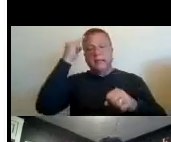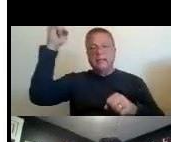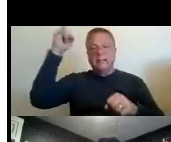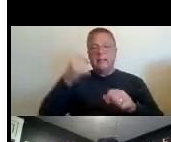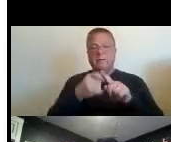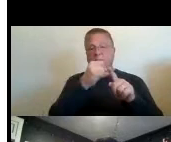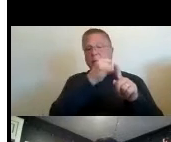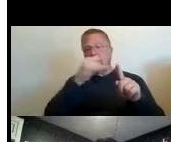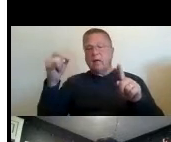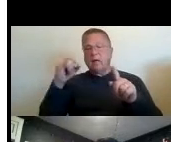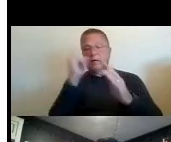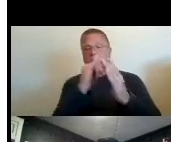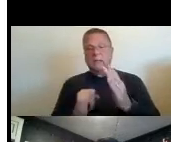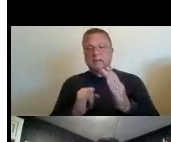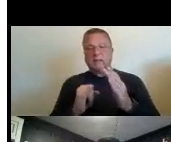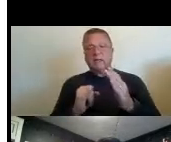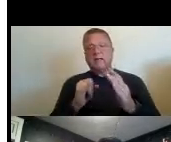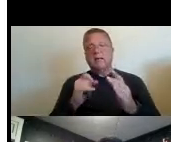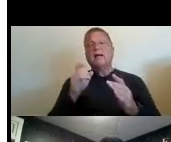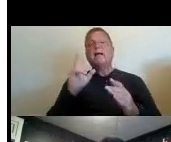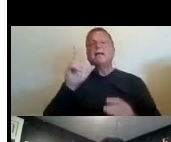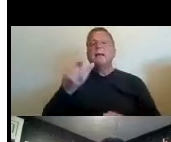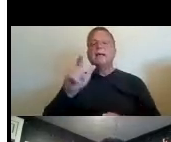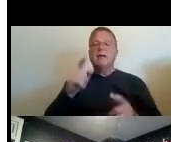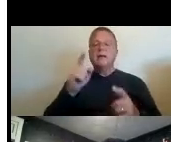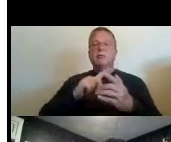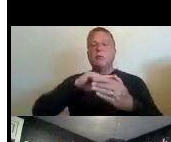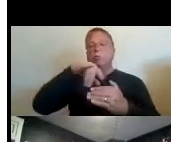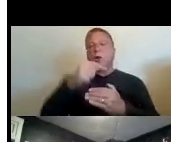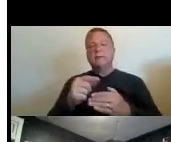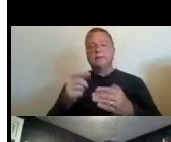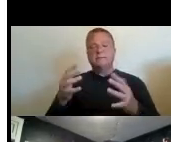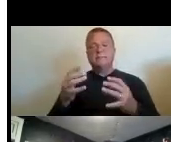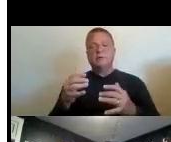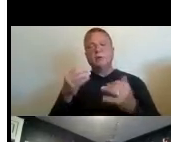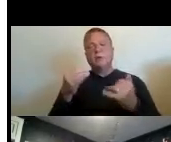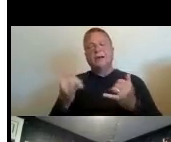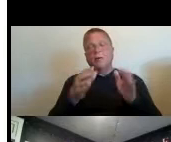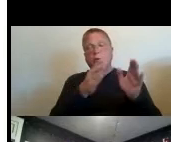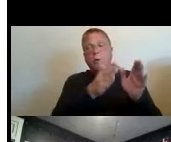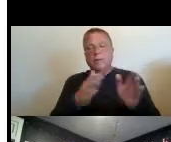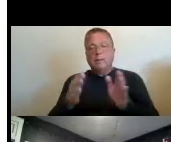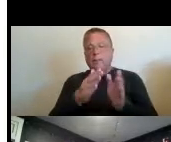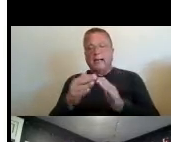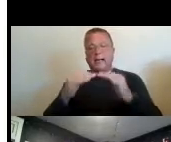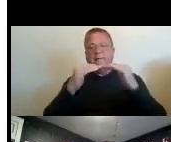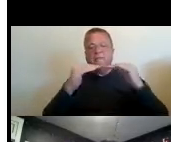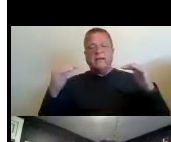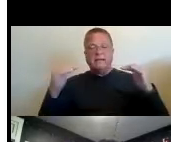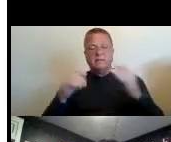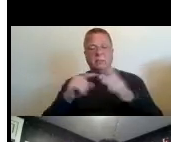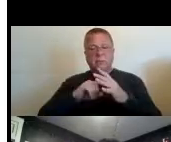map to a design, and ultimately to a project. Right now, we are in the planning phase. And so we are at the beginning of